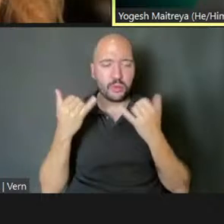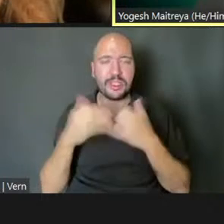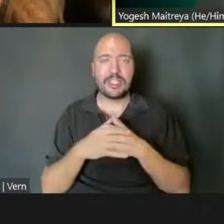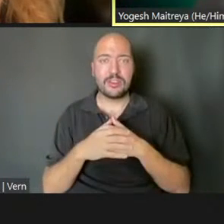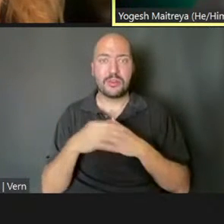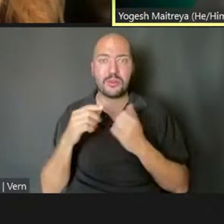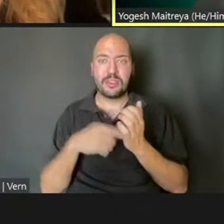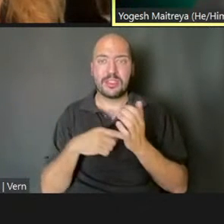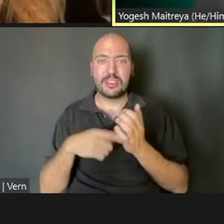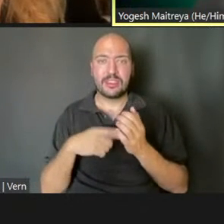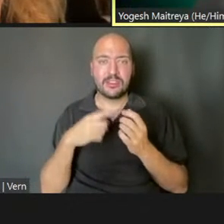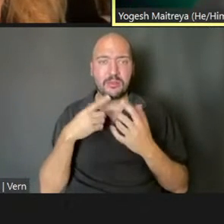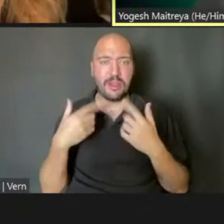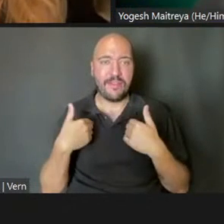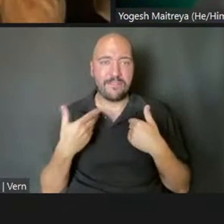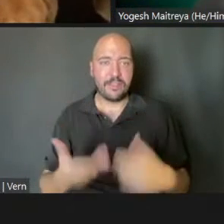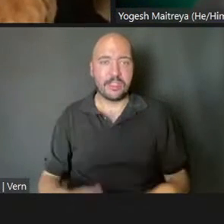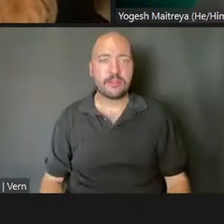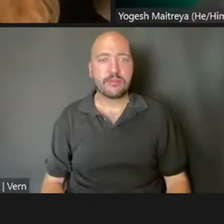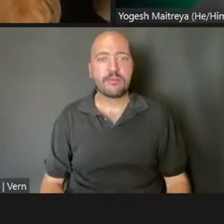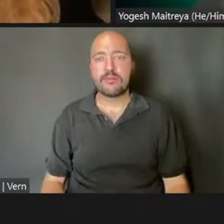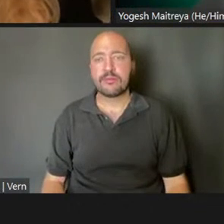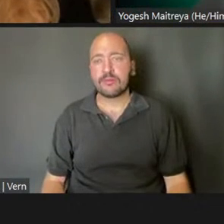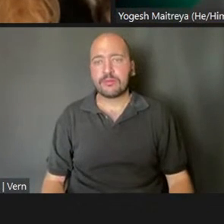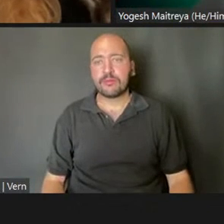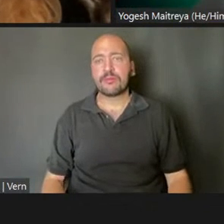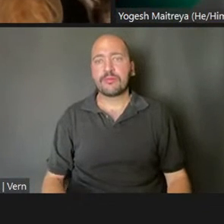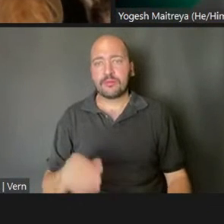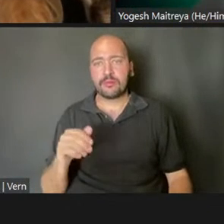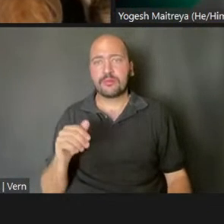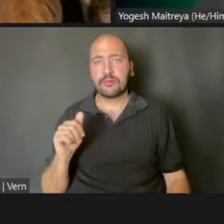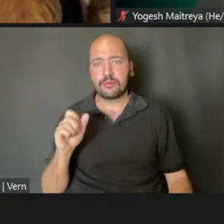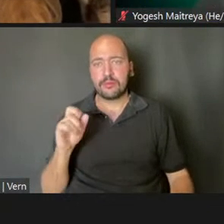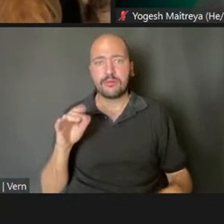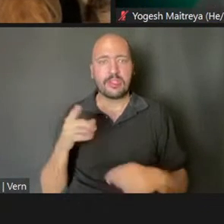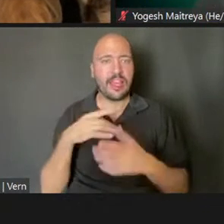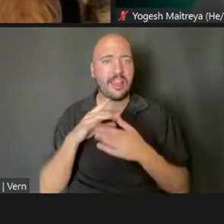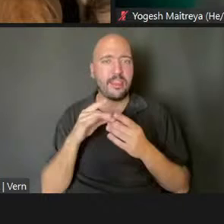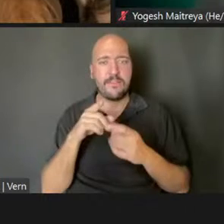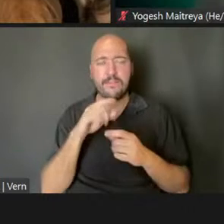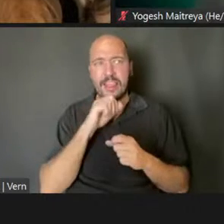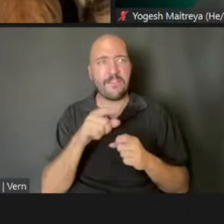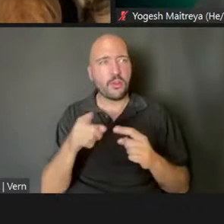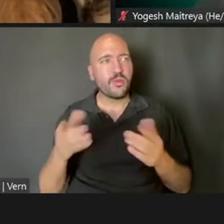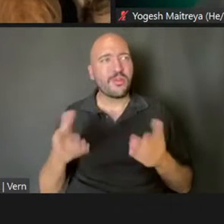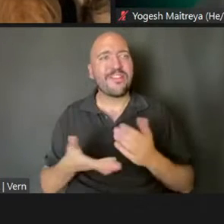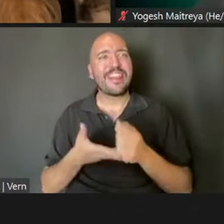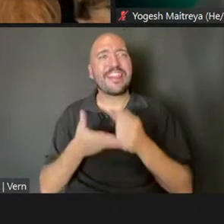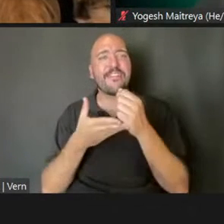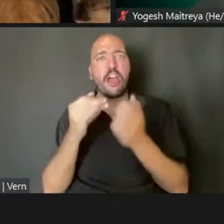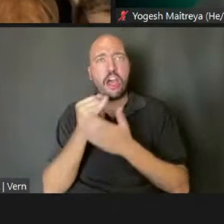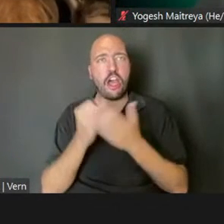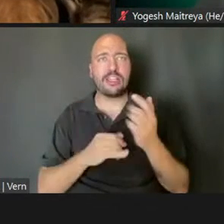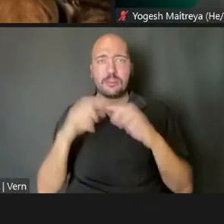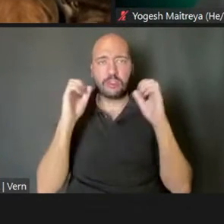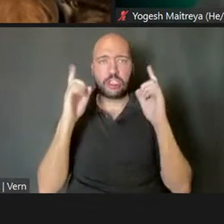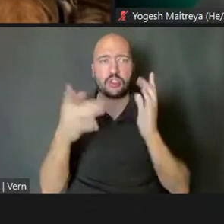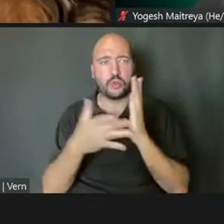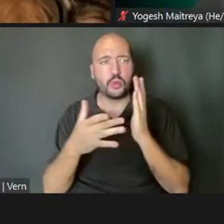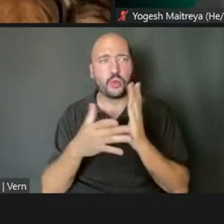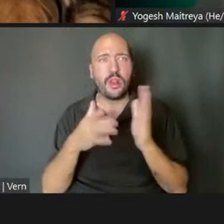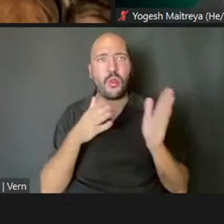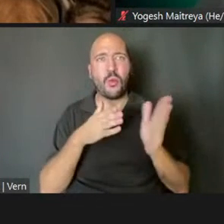So this is what I have. I love, Yogesh, that you've lifted art as an educational tool, a tool of education, a